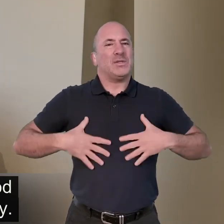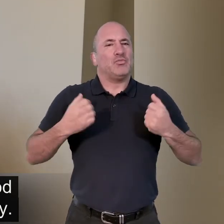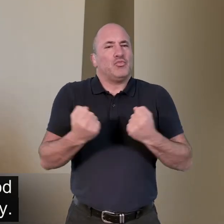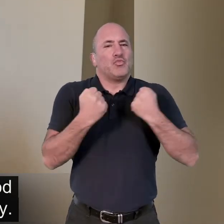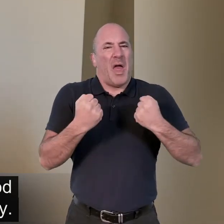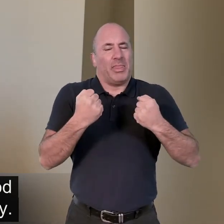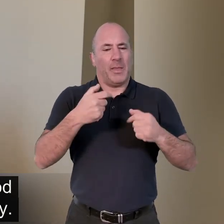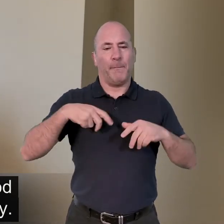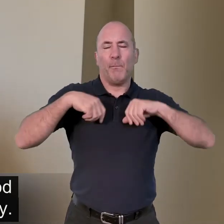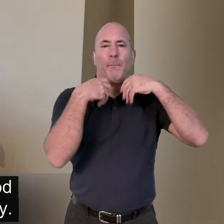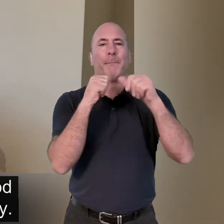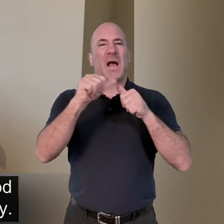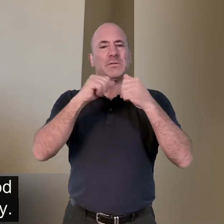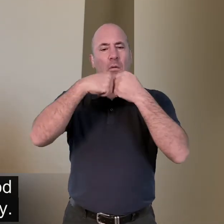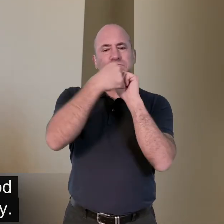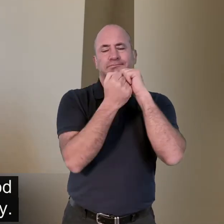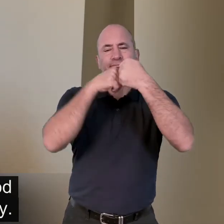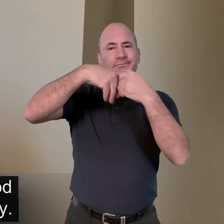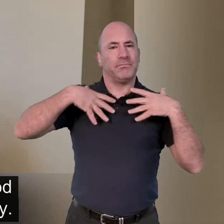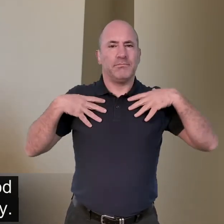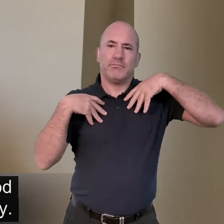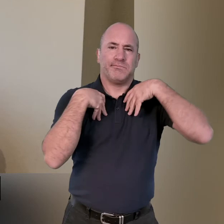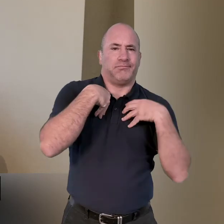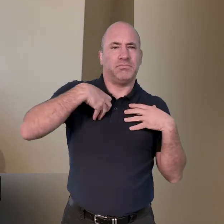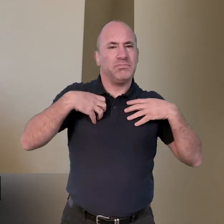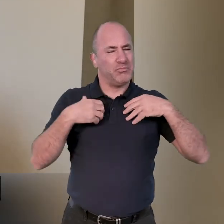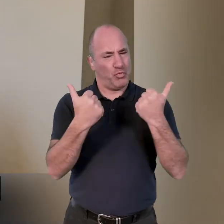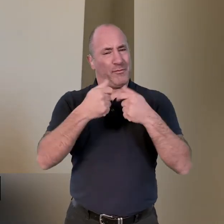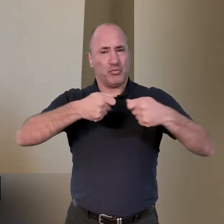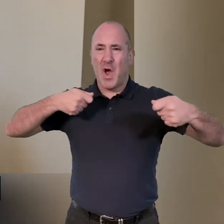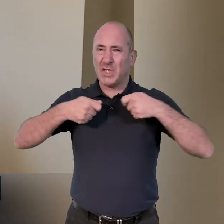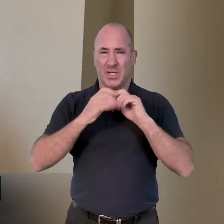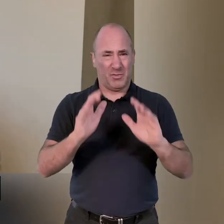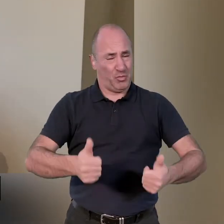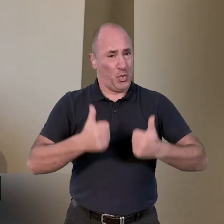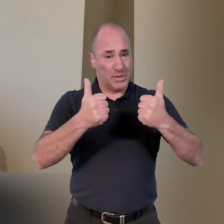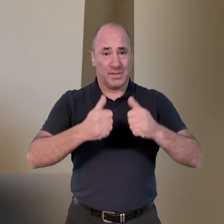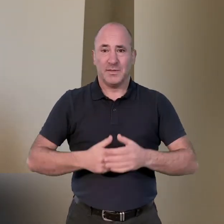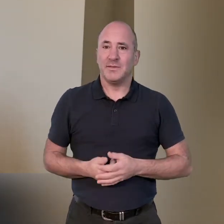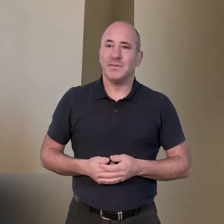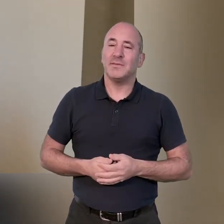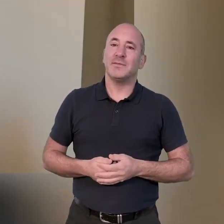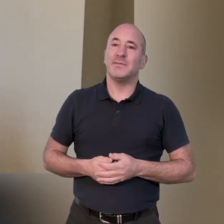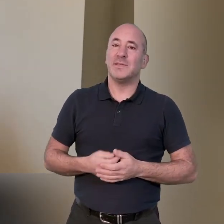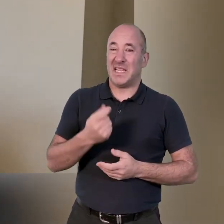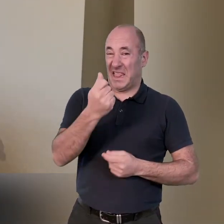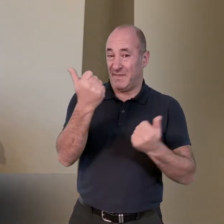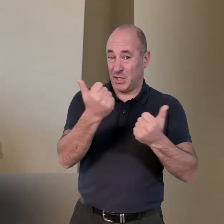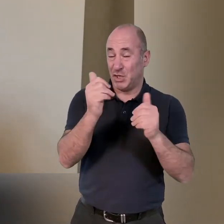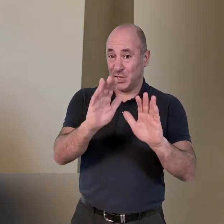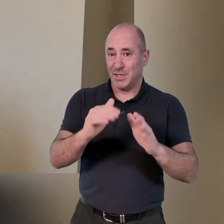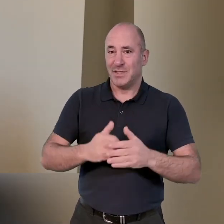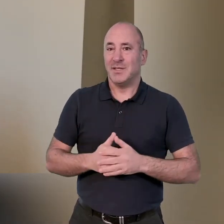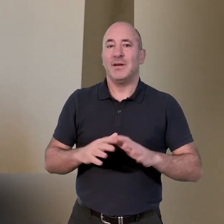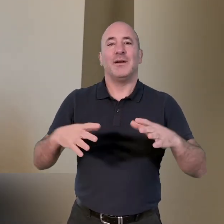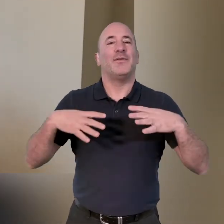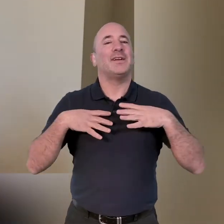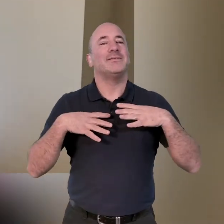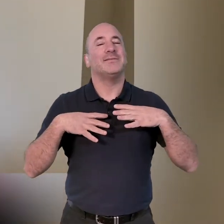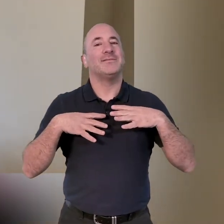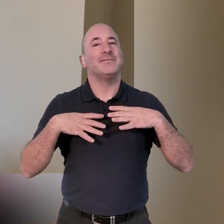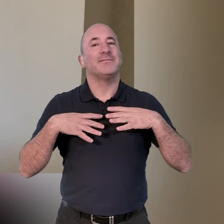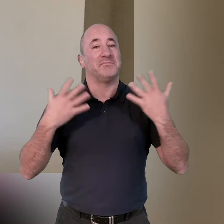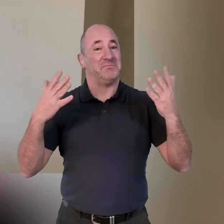upper body strength and mobility. It's really good for stretching. We're almost there.